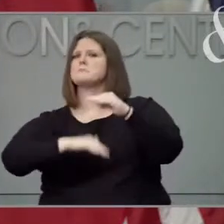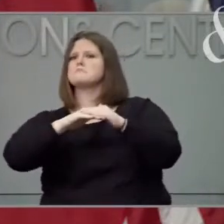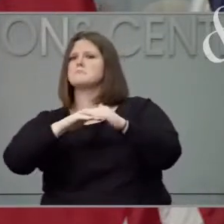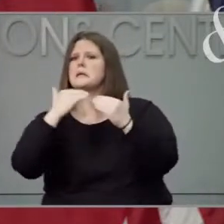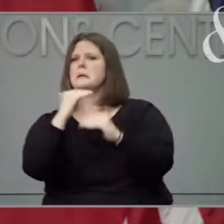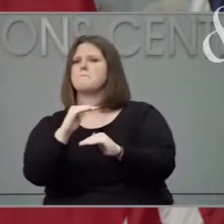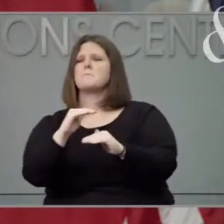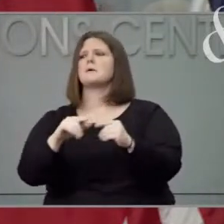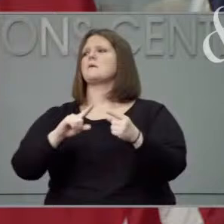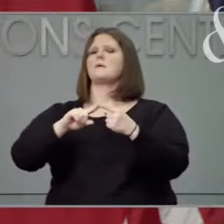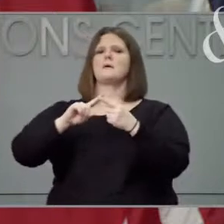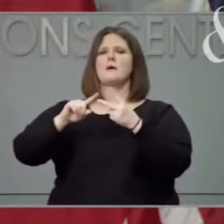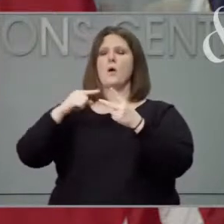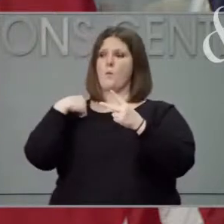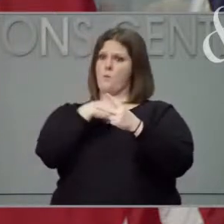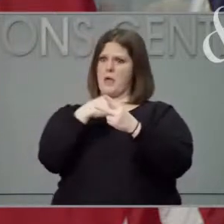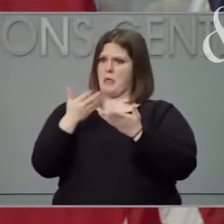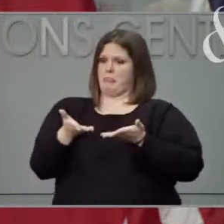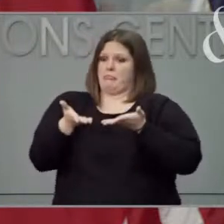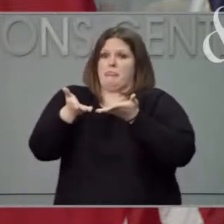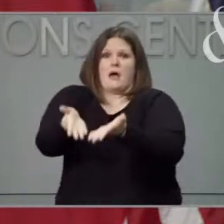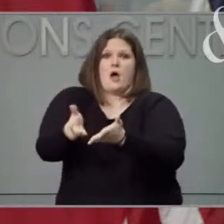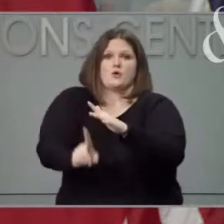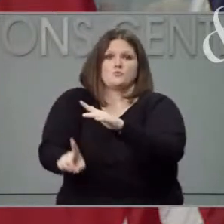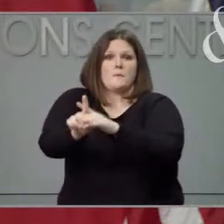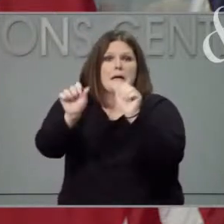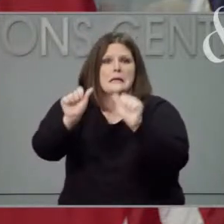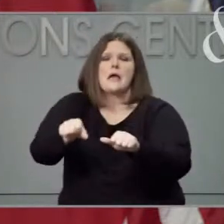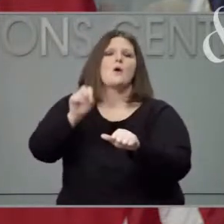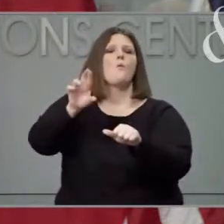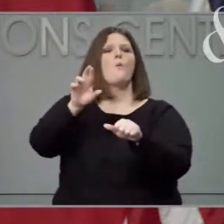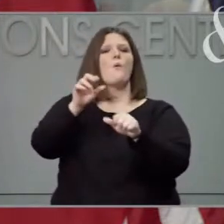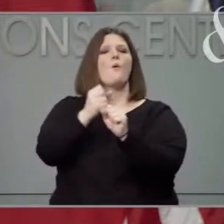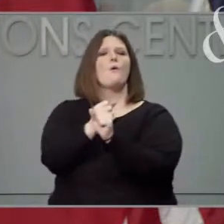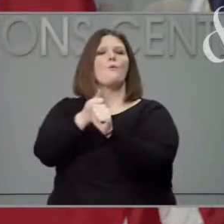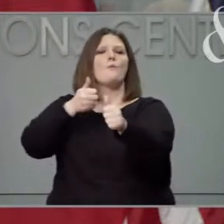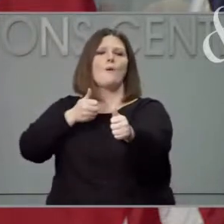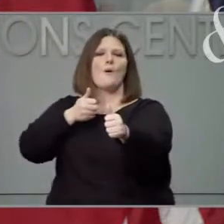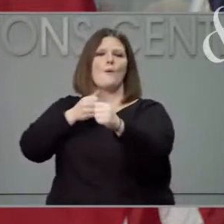the offices, or if they'll have to attend remotely.